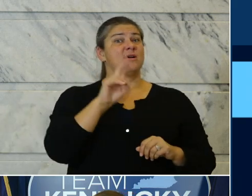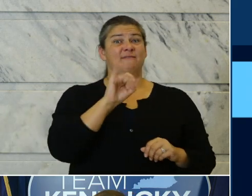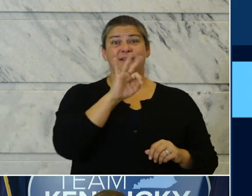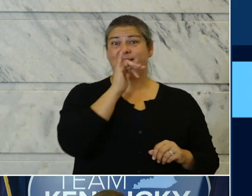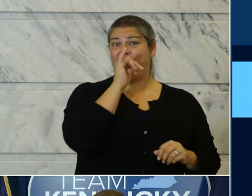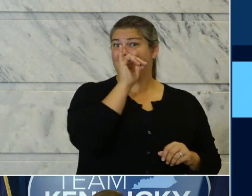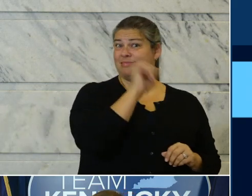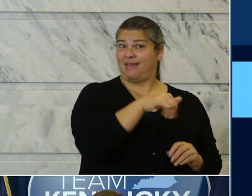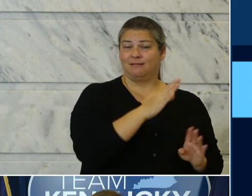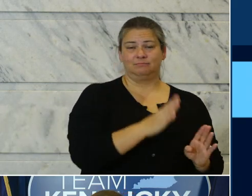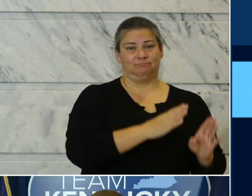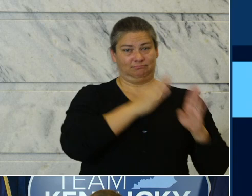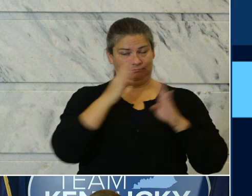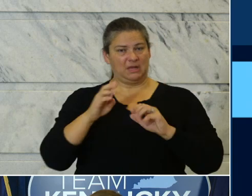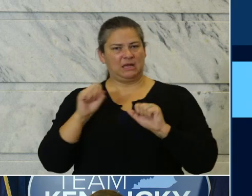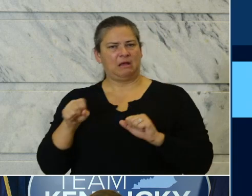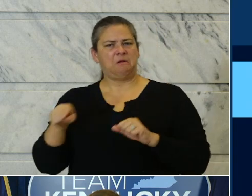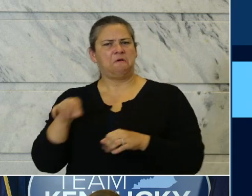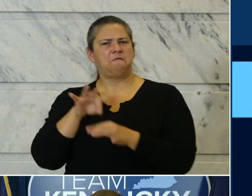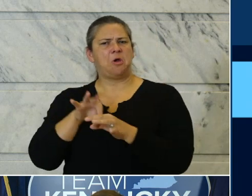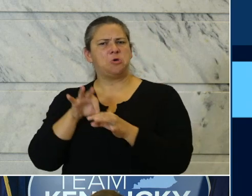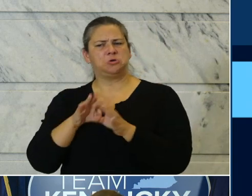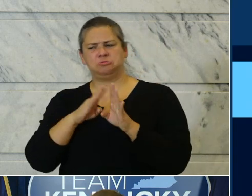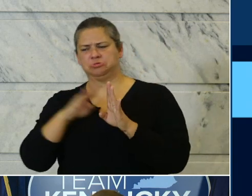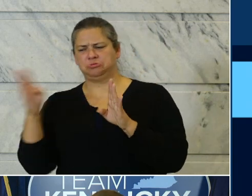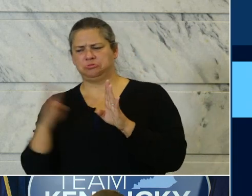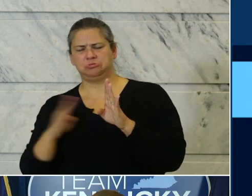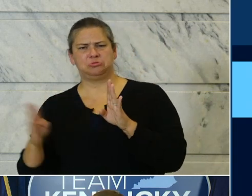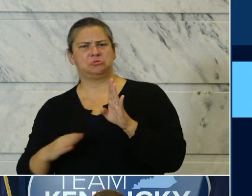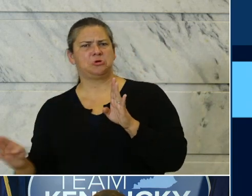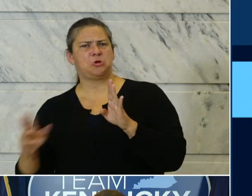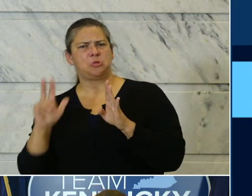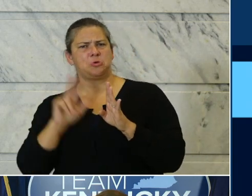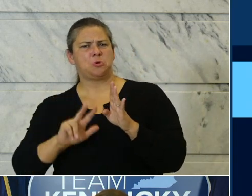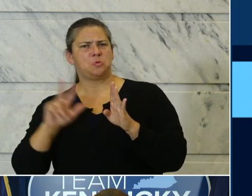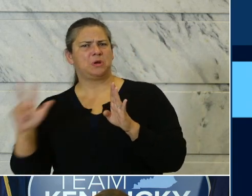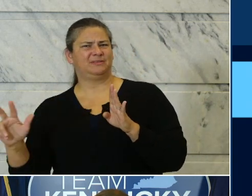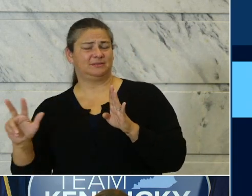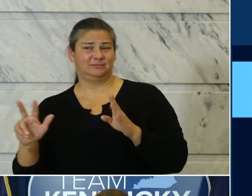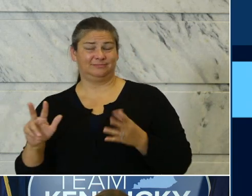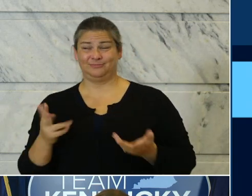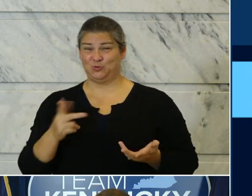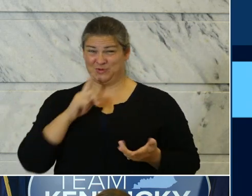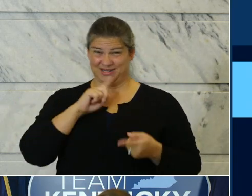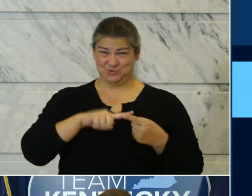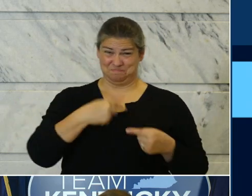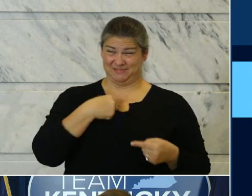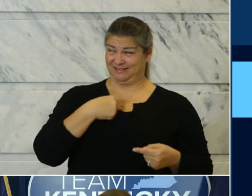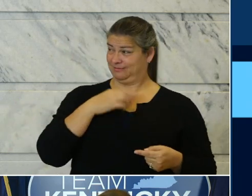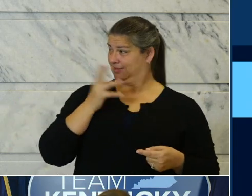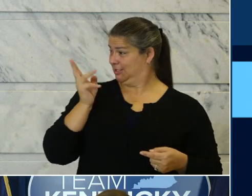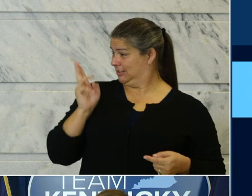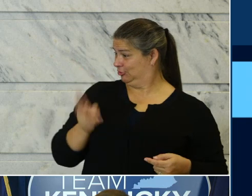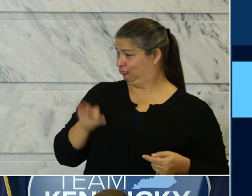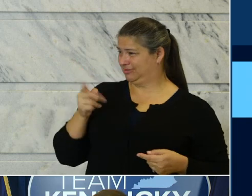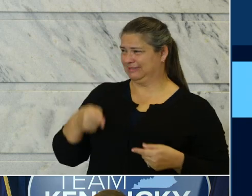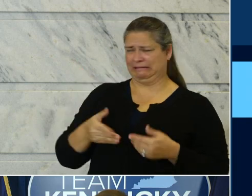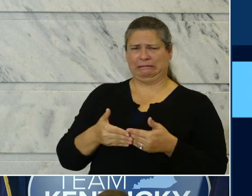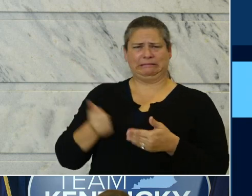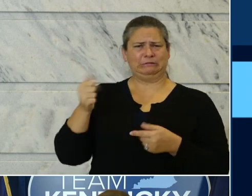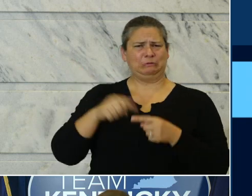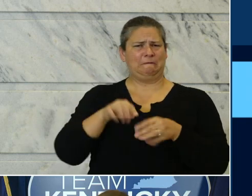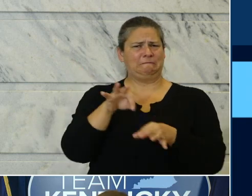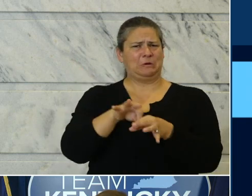to Election Day. Easiest election in our history, I believe, to vote in. No